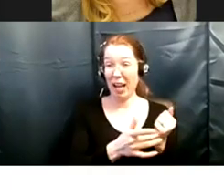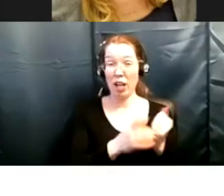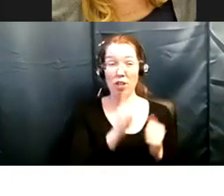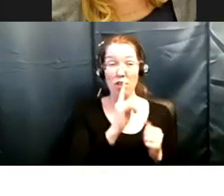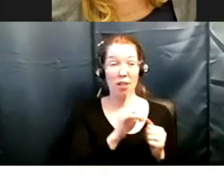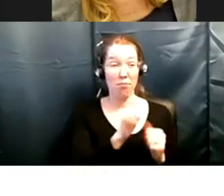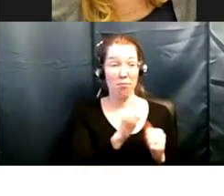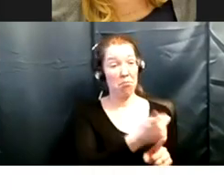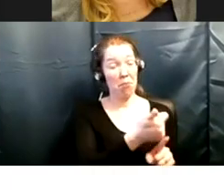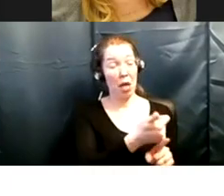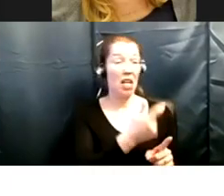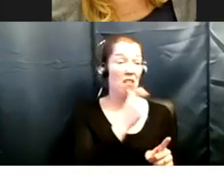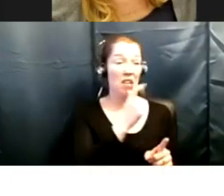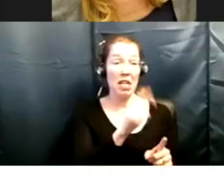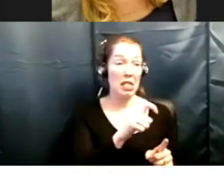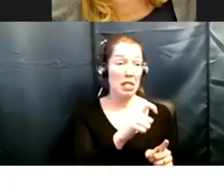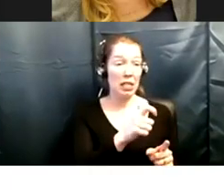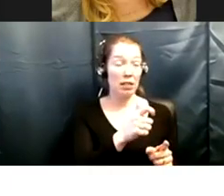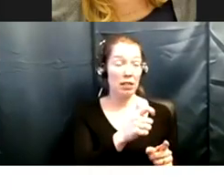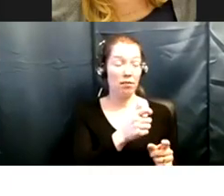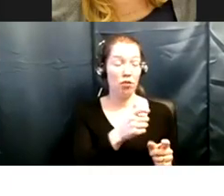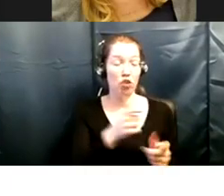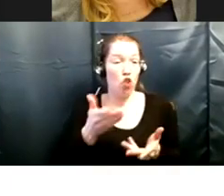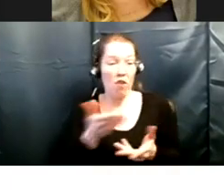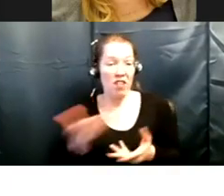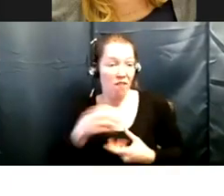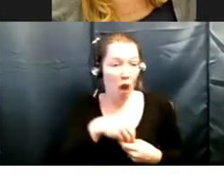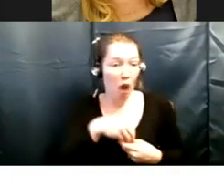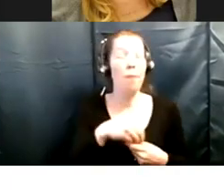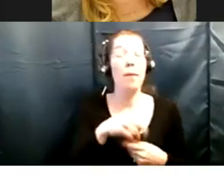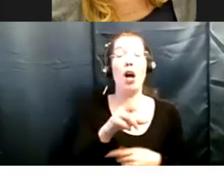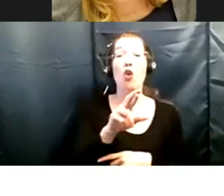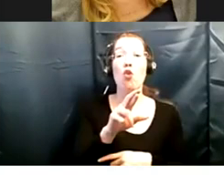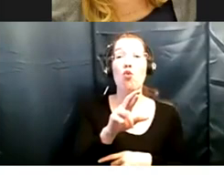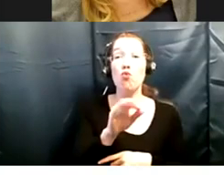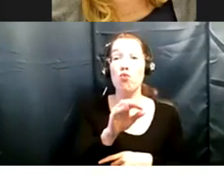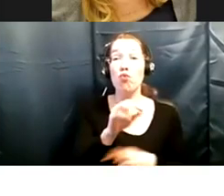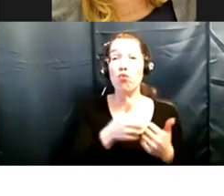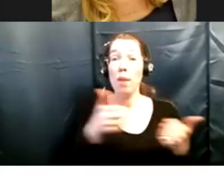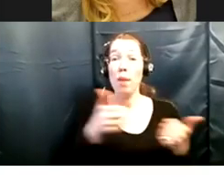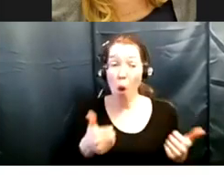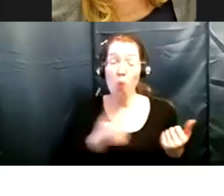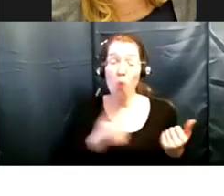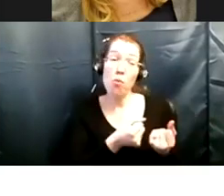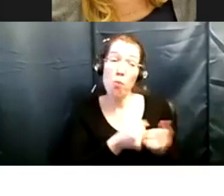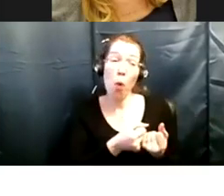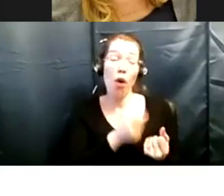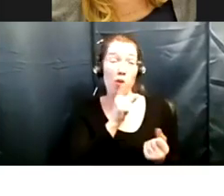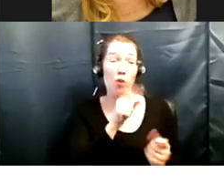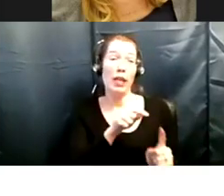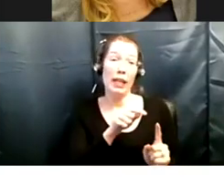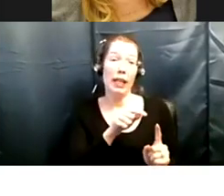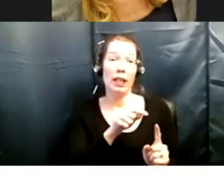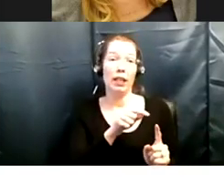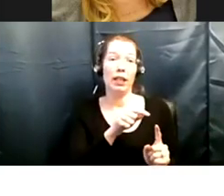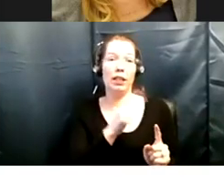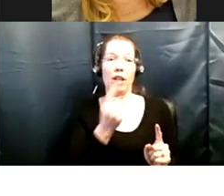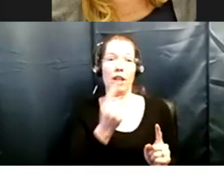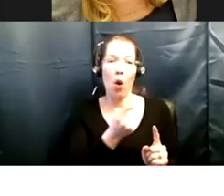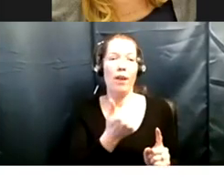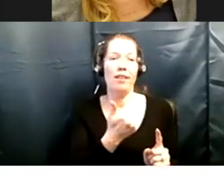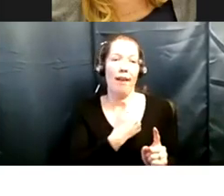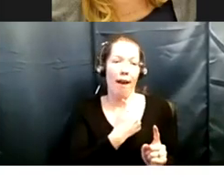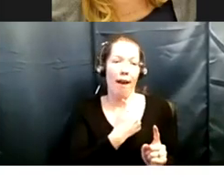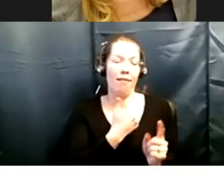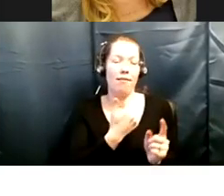does not require the support service, remote support almost always is accompanied by assistive technology